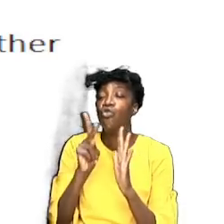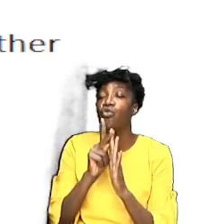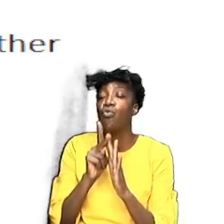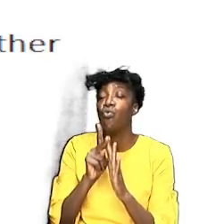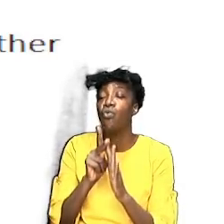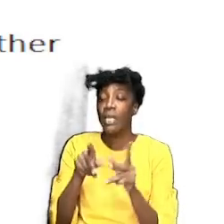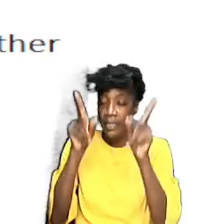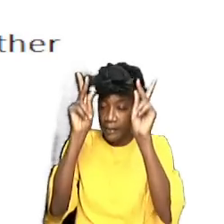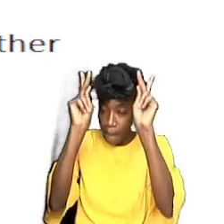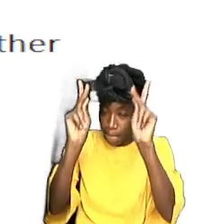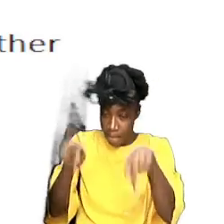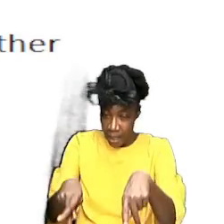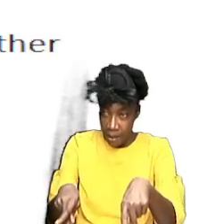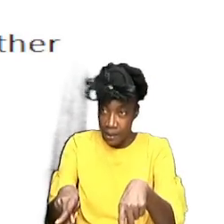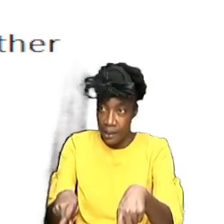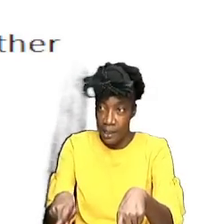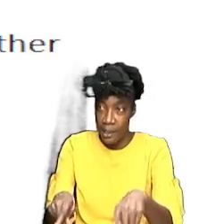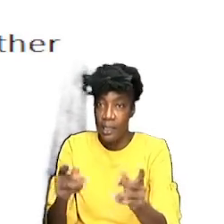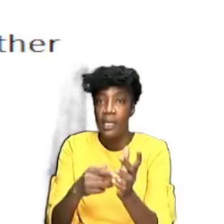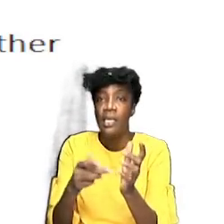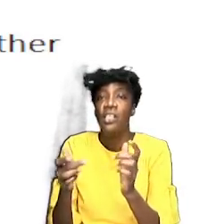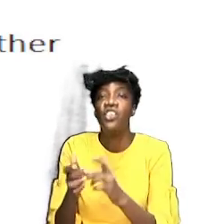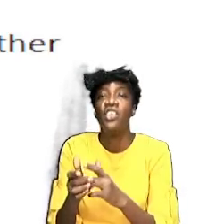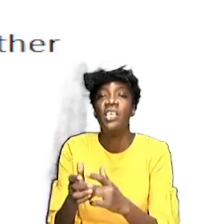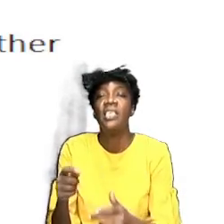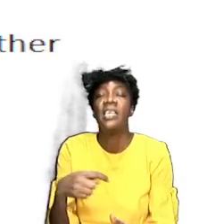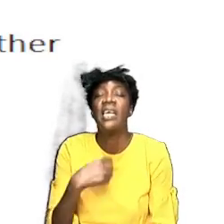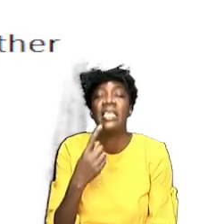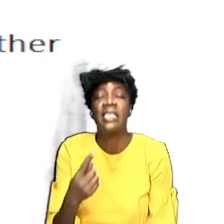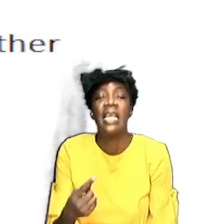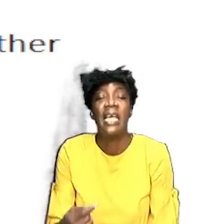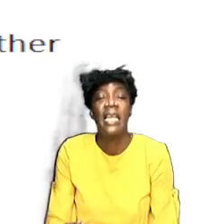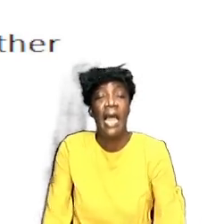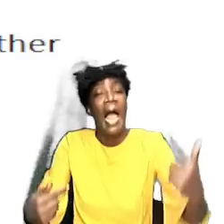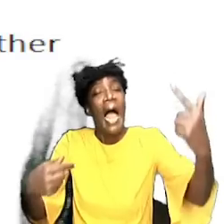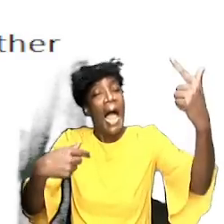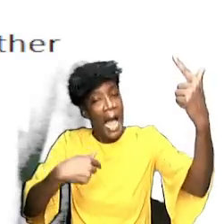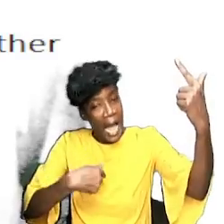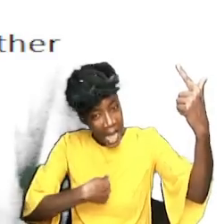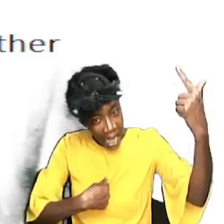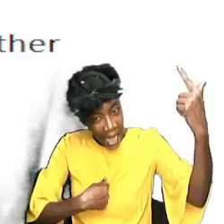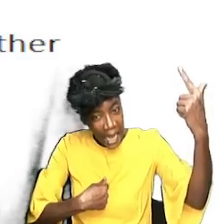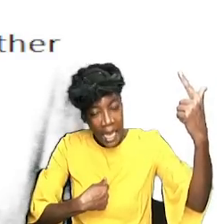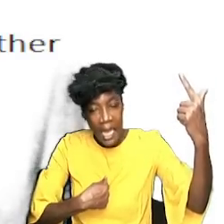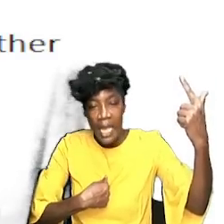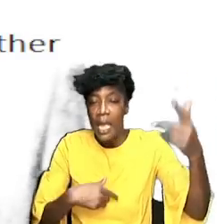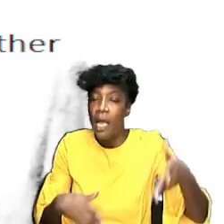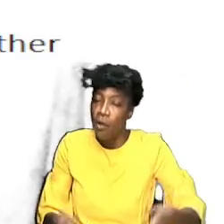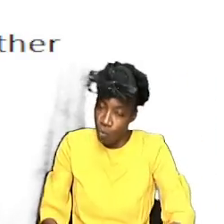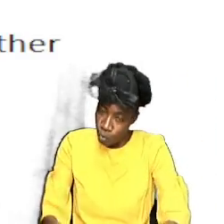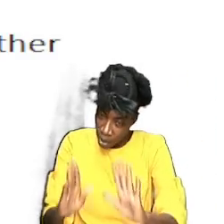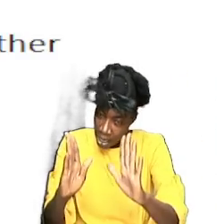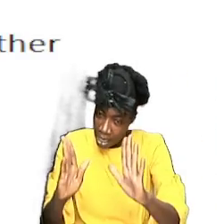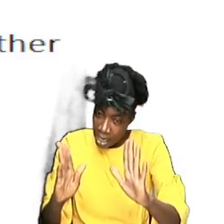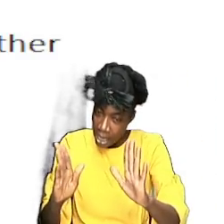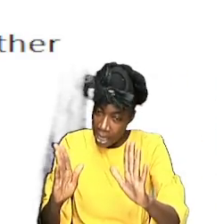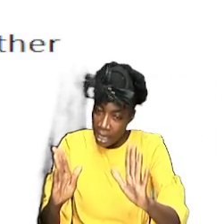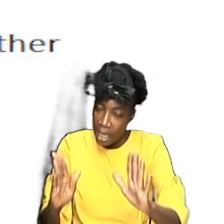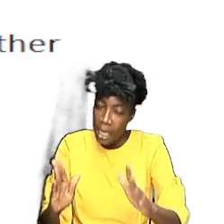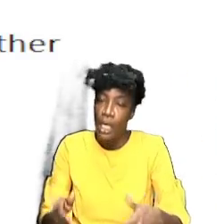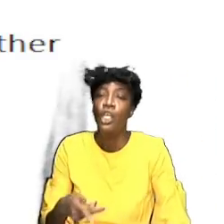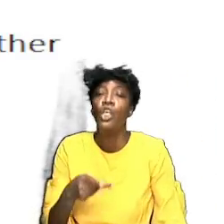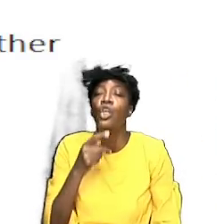person. Jesus said unto them, I am the way, I am the